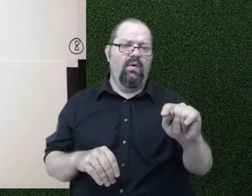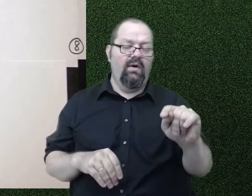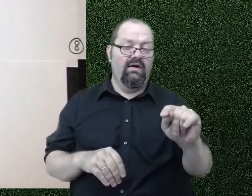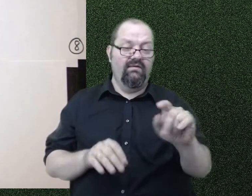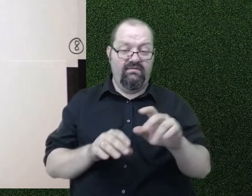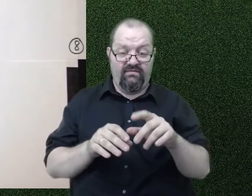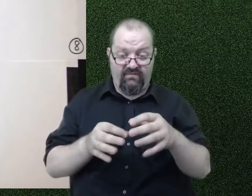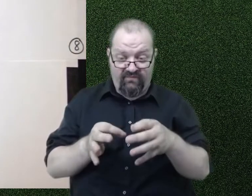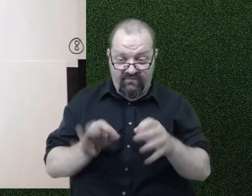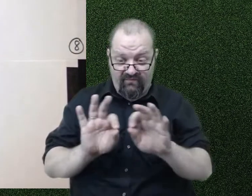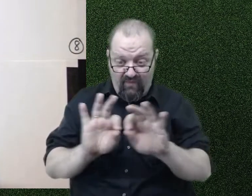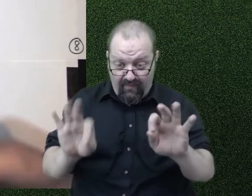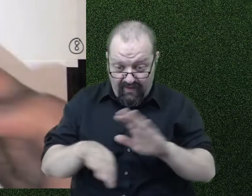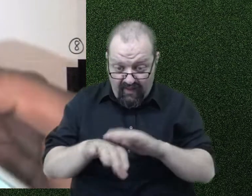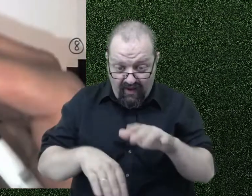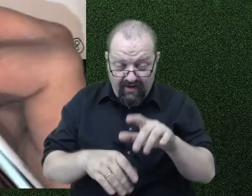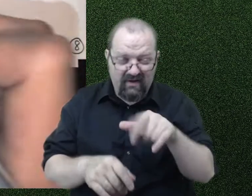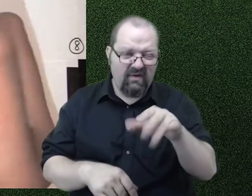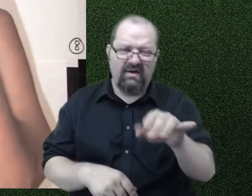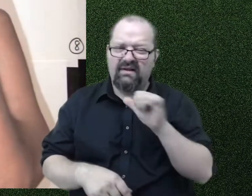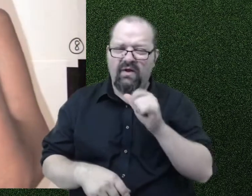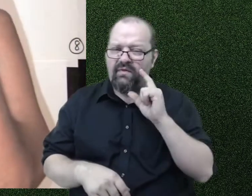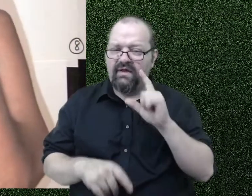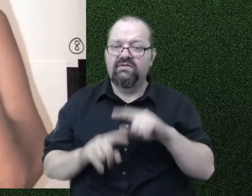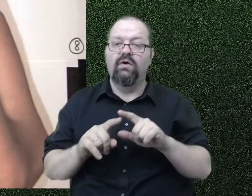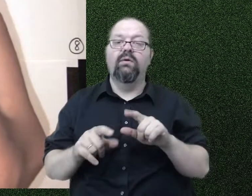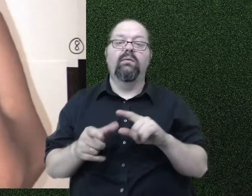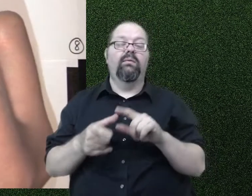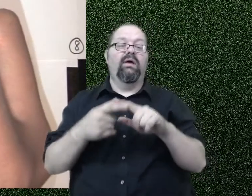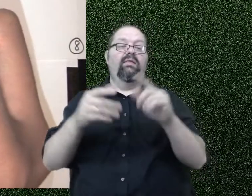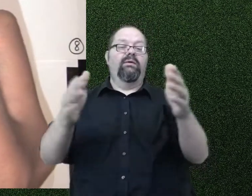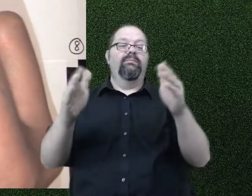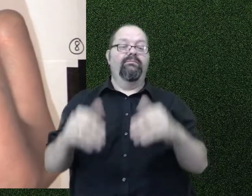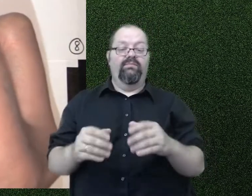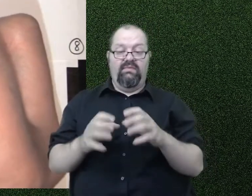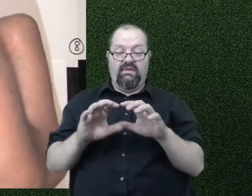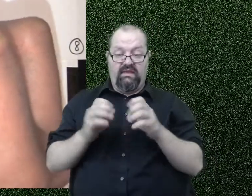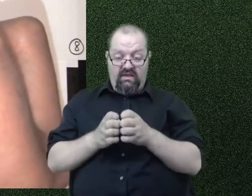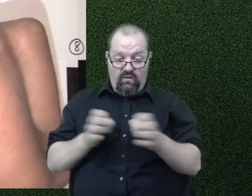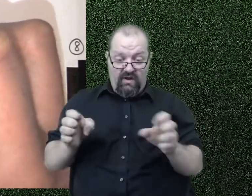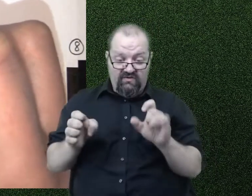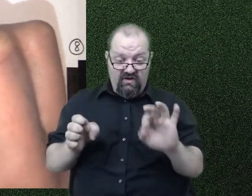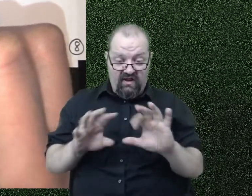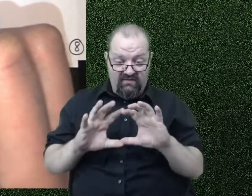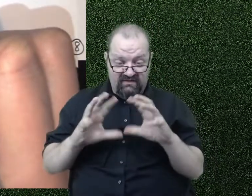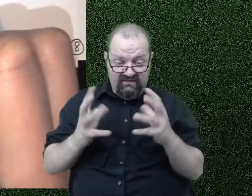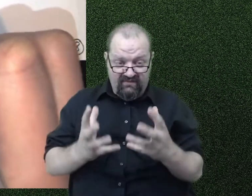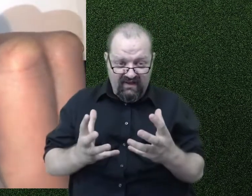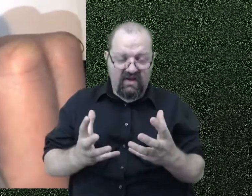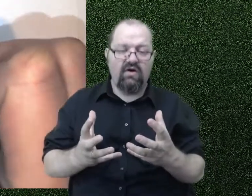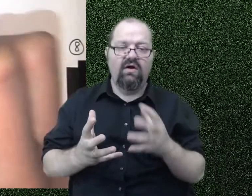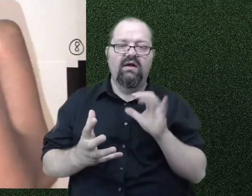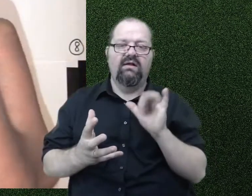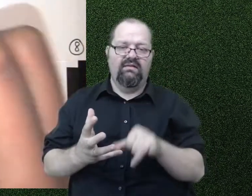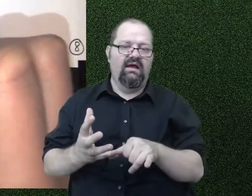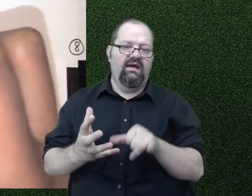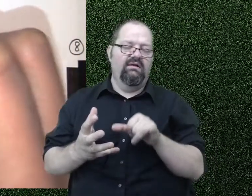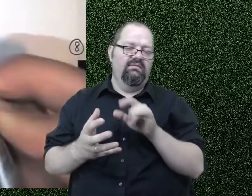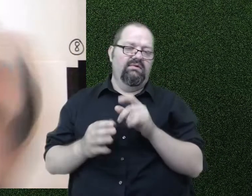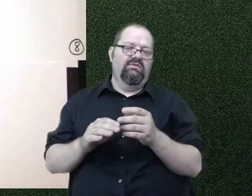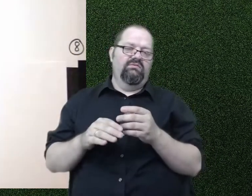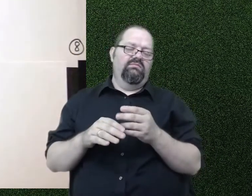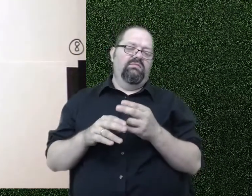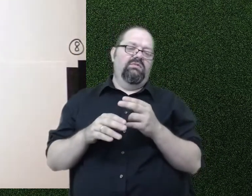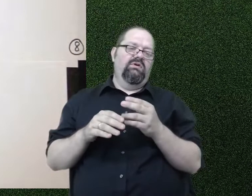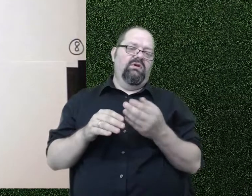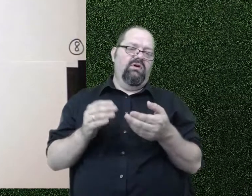equation of a sphere, that is covered in our standard over surfaces.